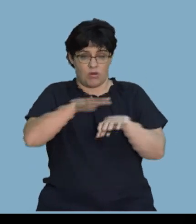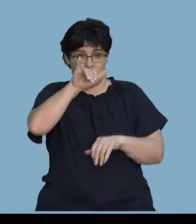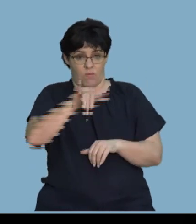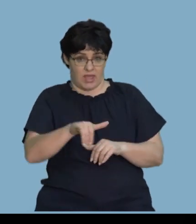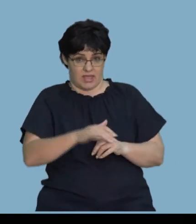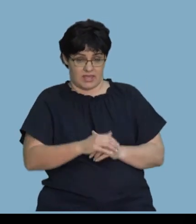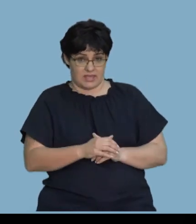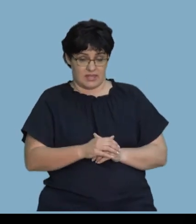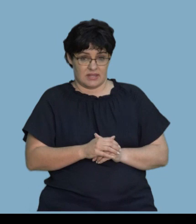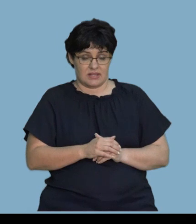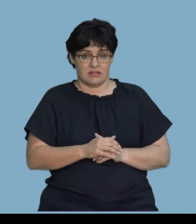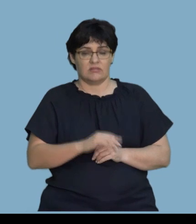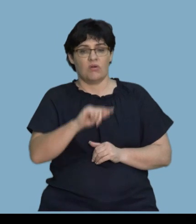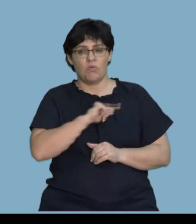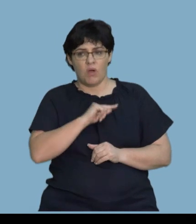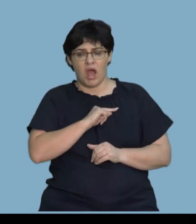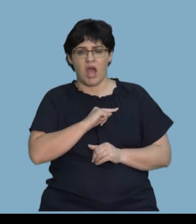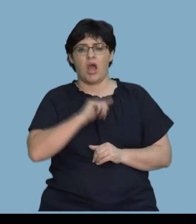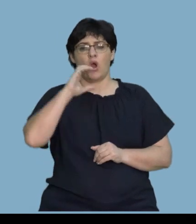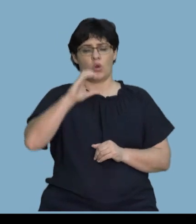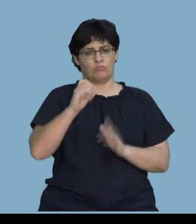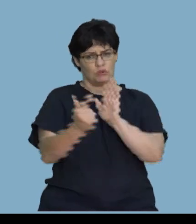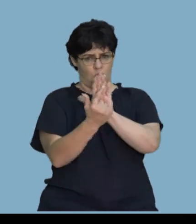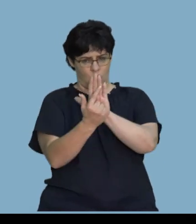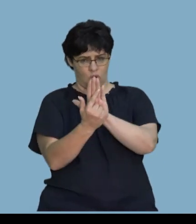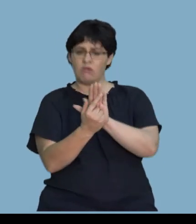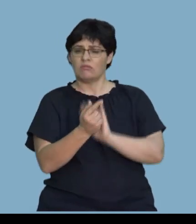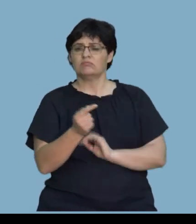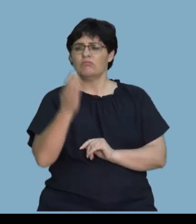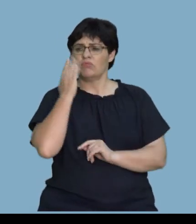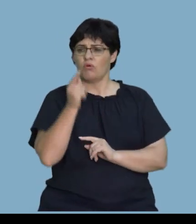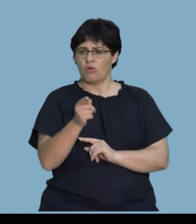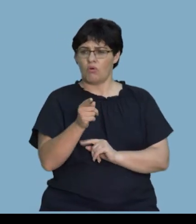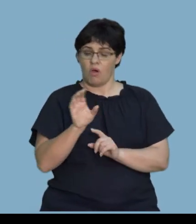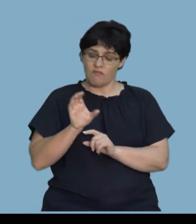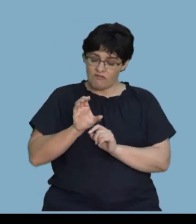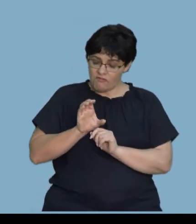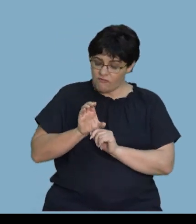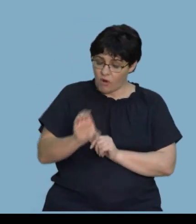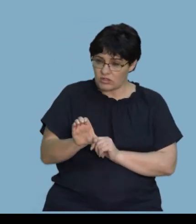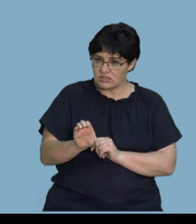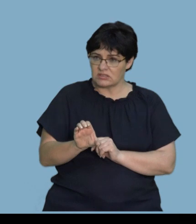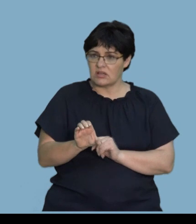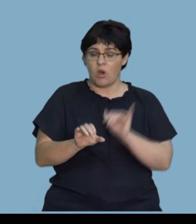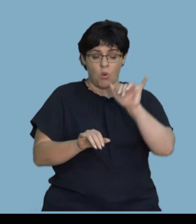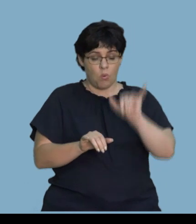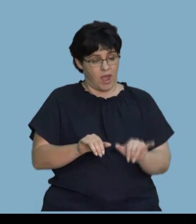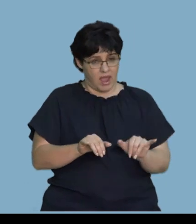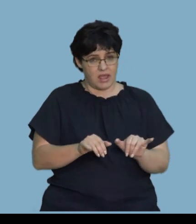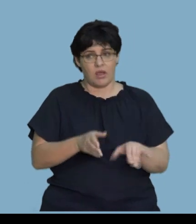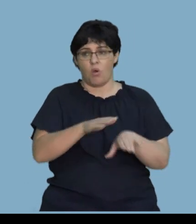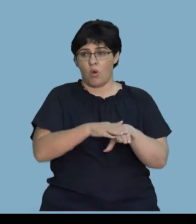because in terms of the Coulomb's law, we also appreciate the fact that this is the force by sphere y